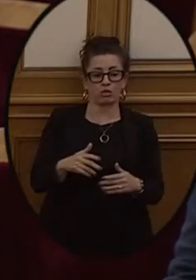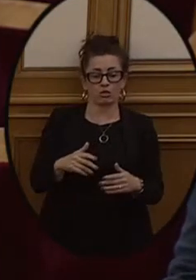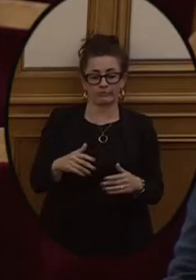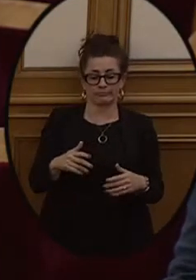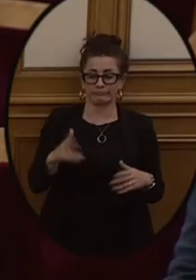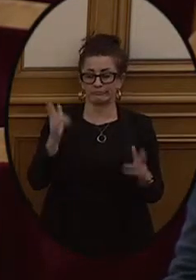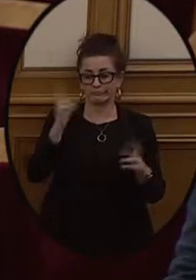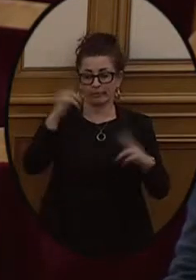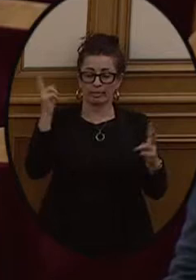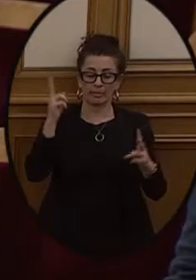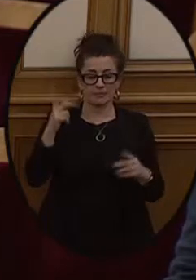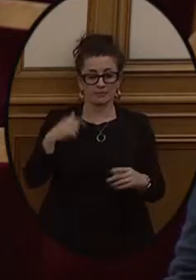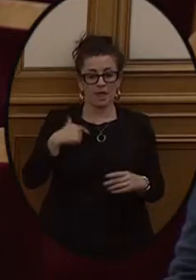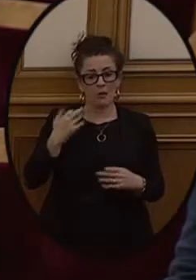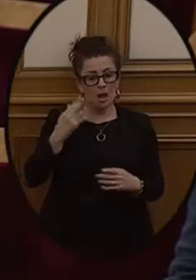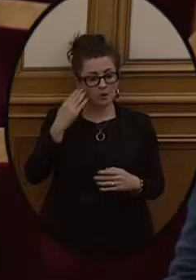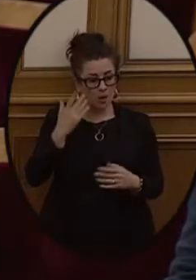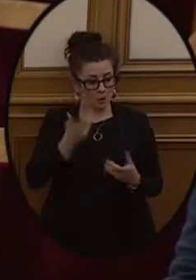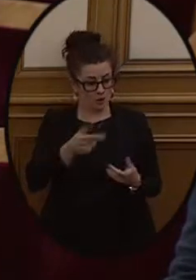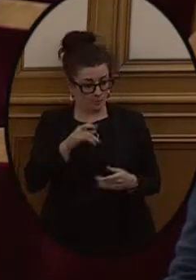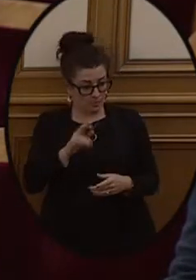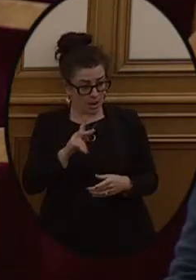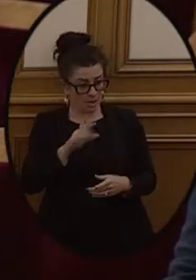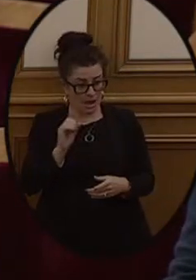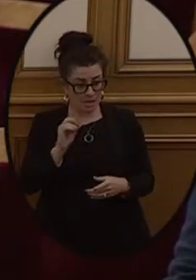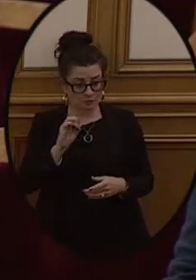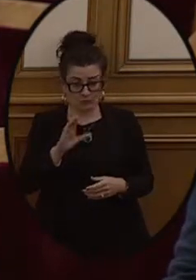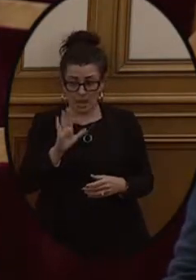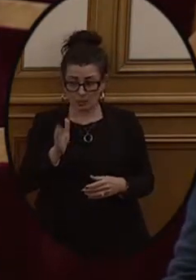Rec will make any sort of